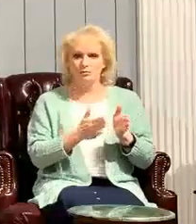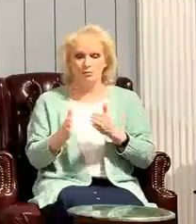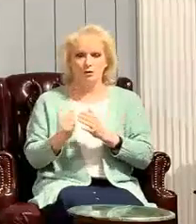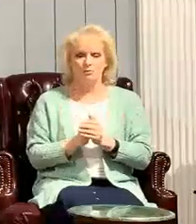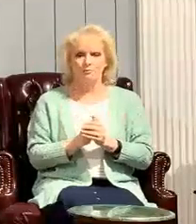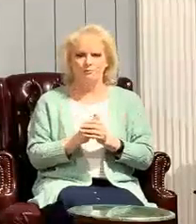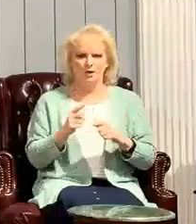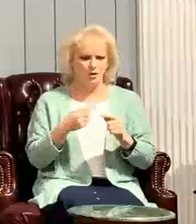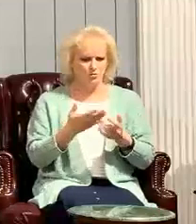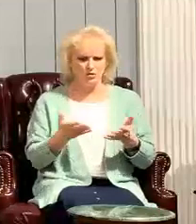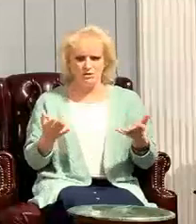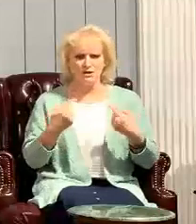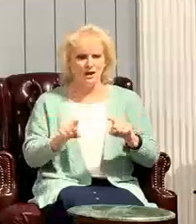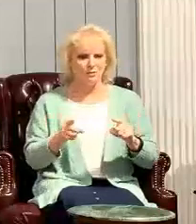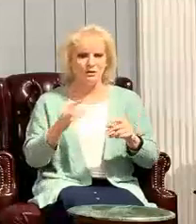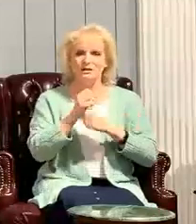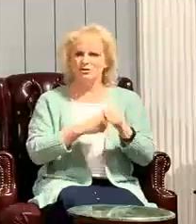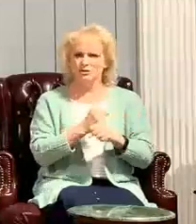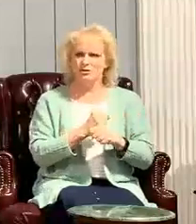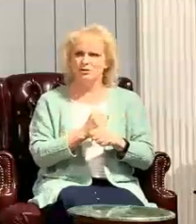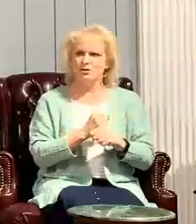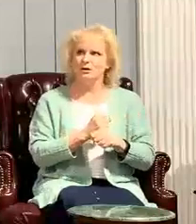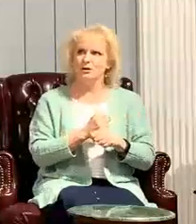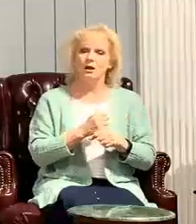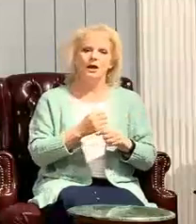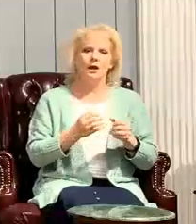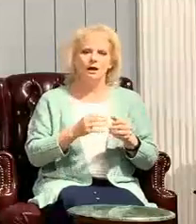government put out that, is it called PPP?